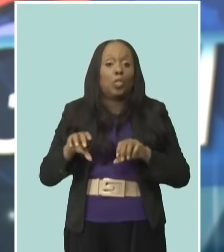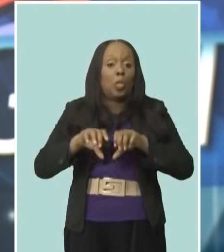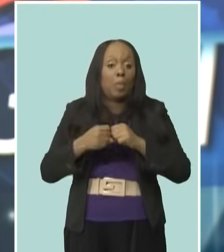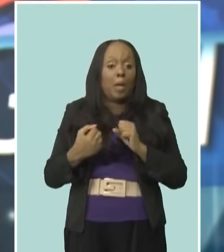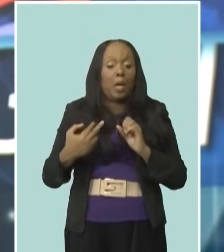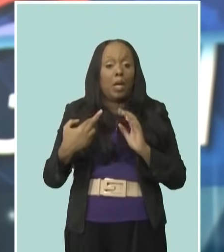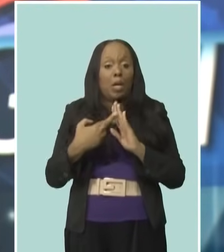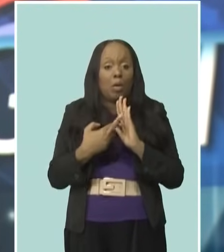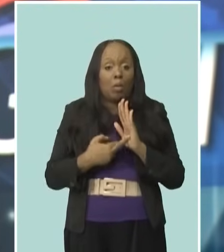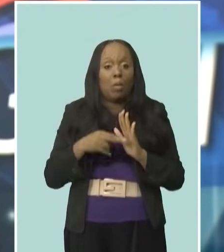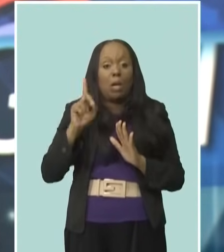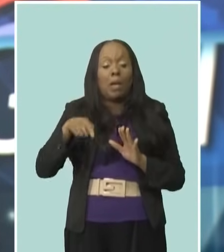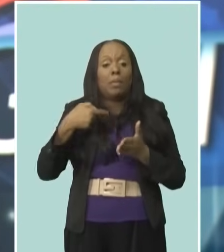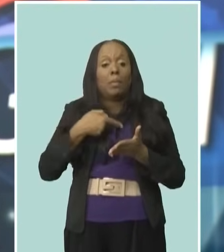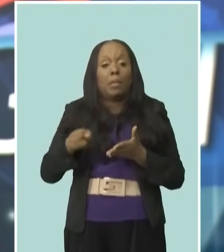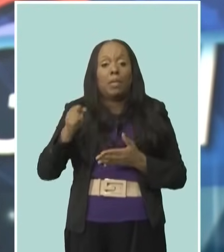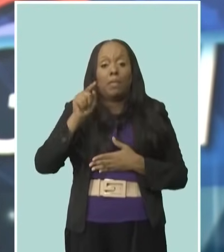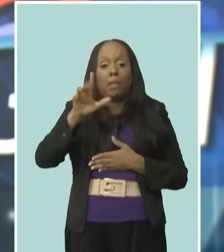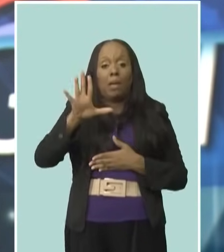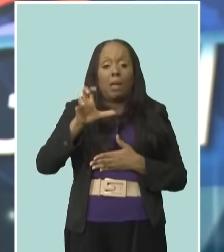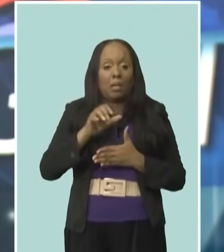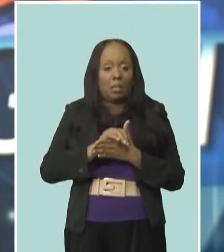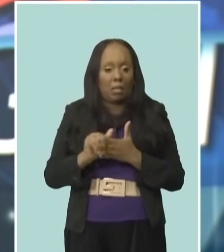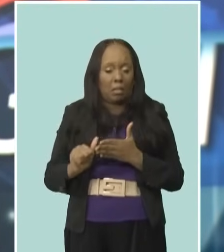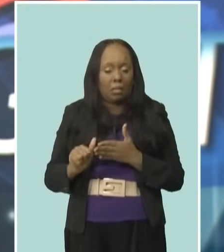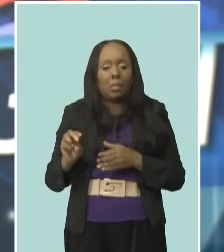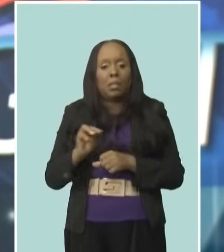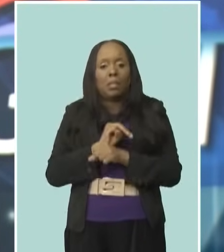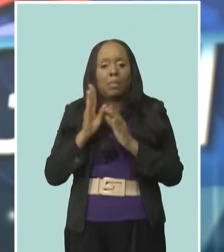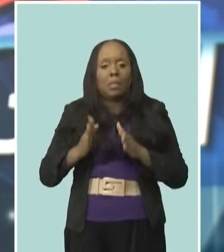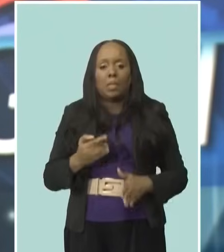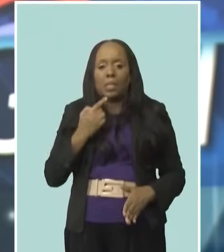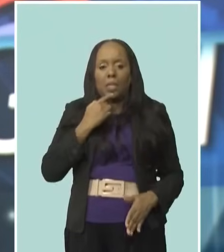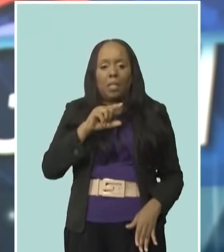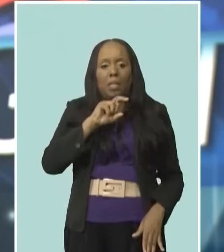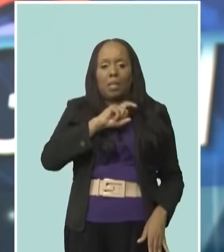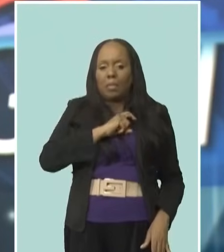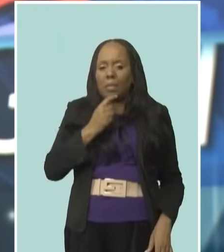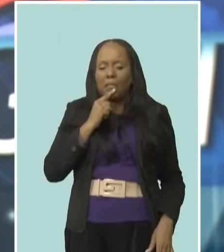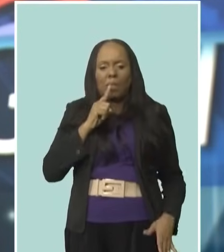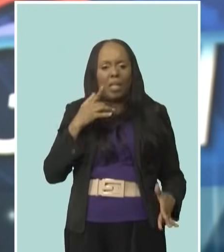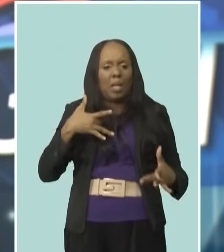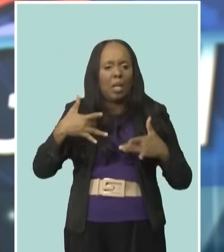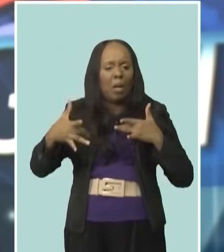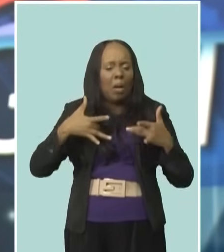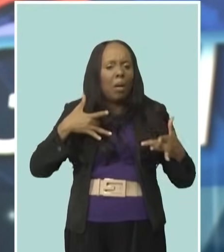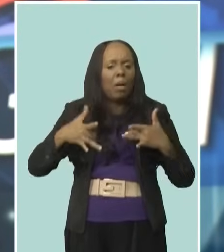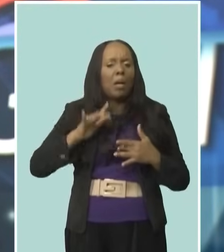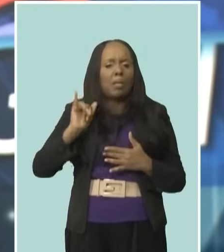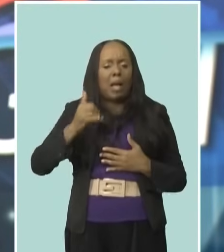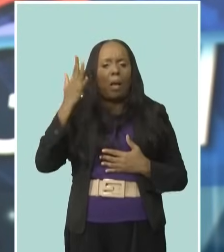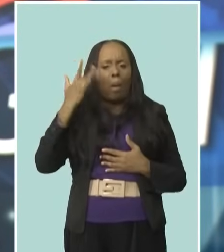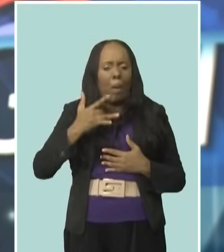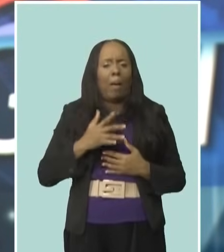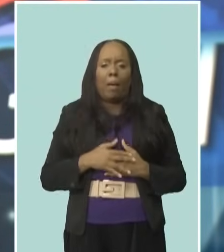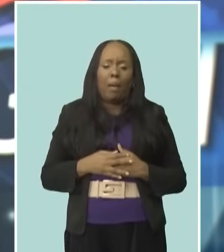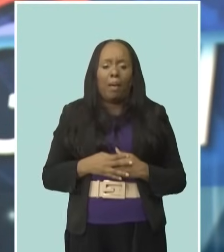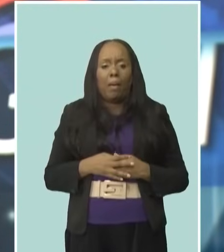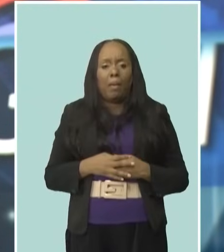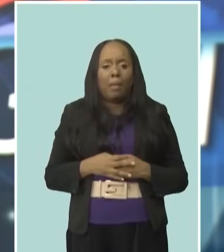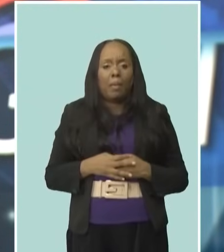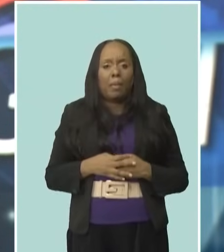tints darker than the law allows. Minister Cummins says police have raised the issues of concern with the